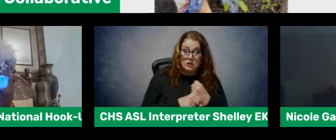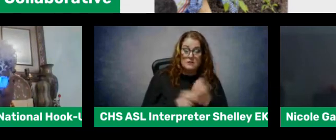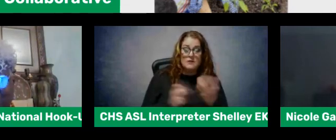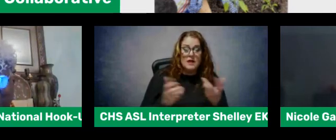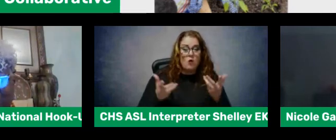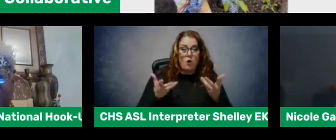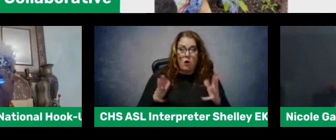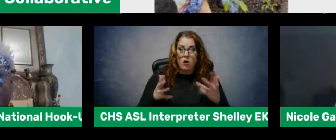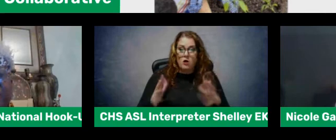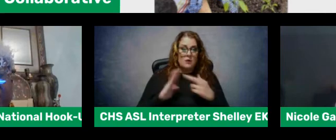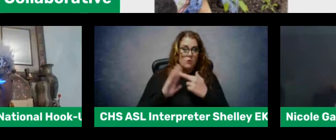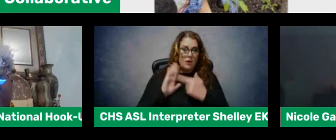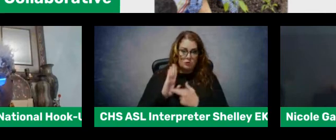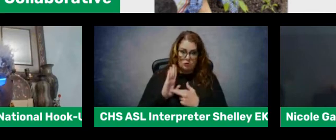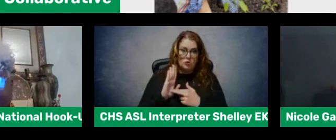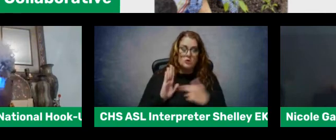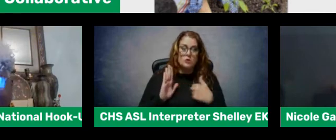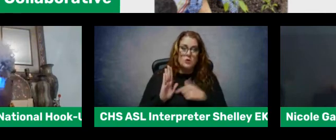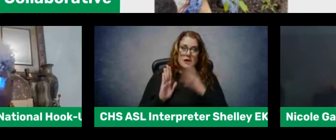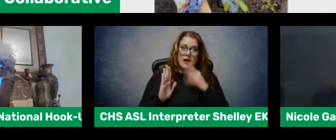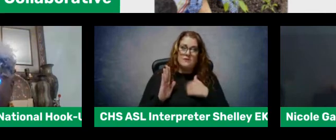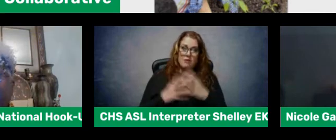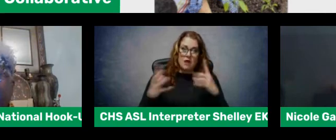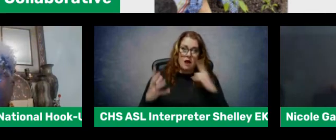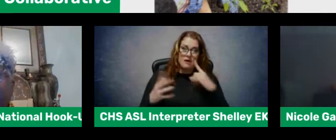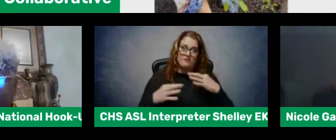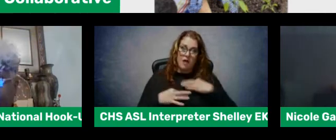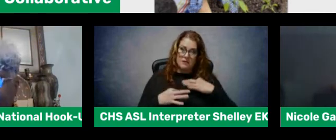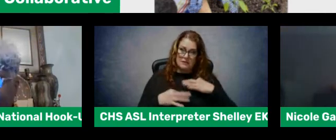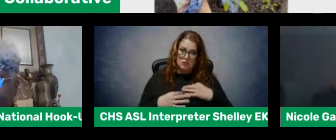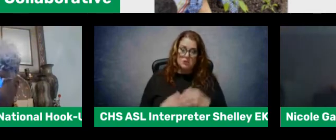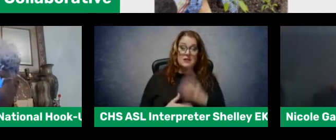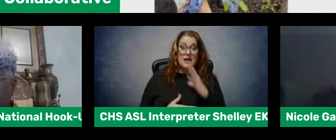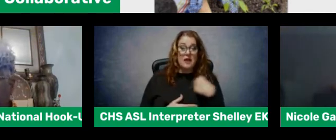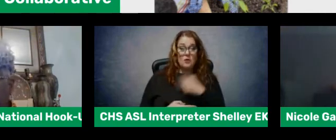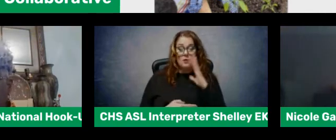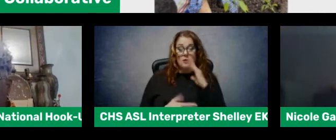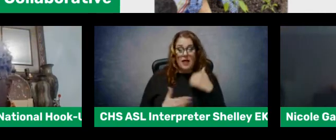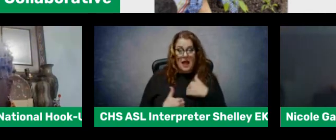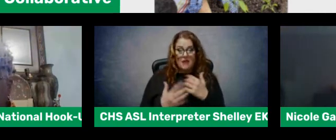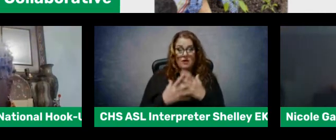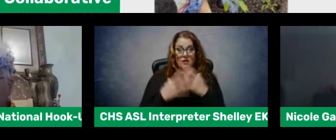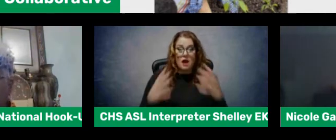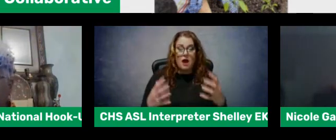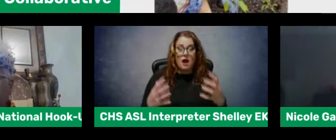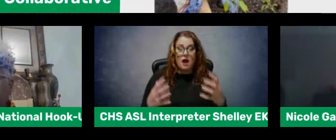already registered. So we're going to have a lot of volunteers, and we're going to have a lot of